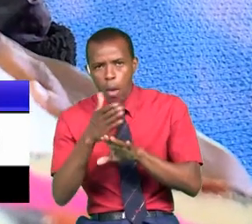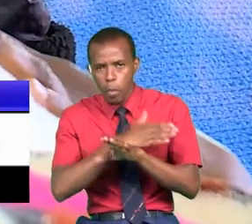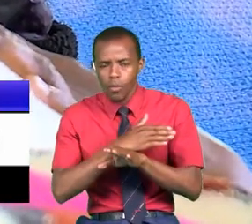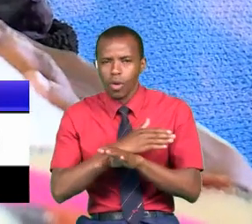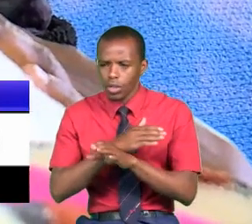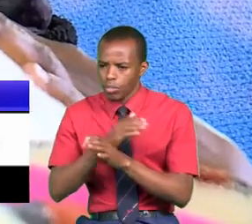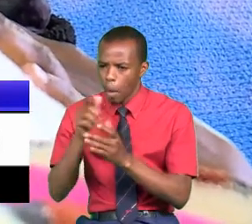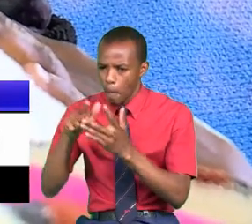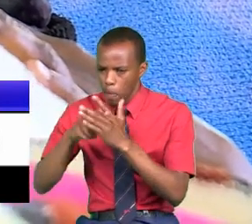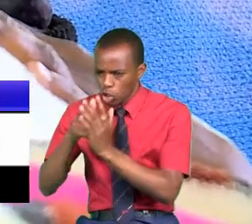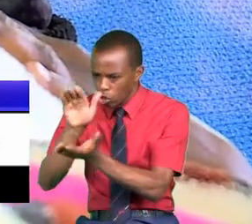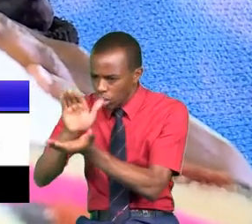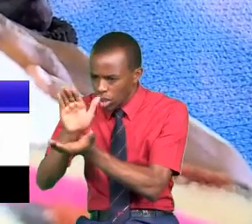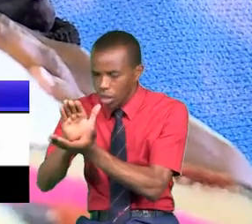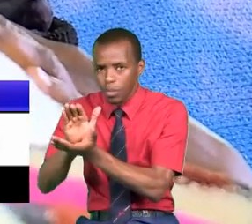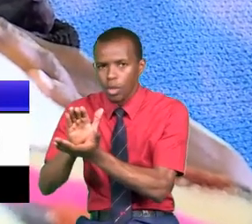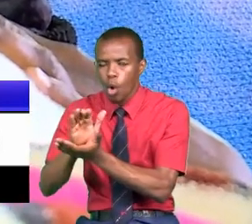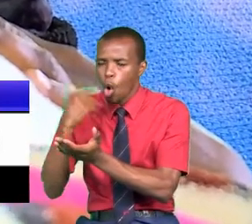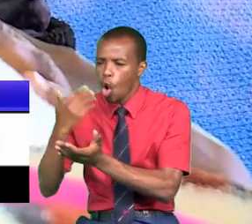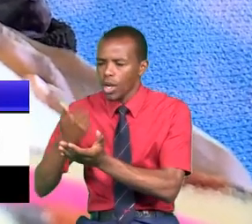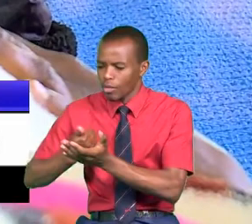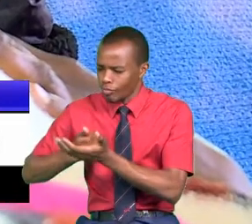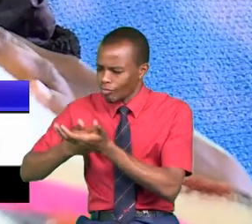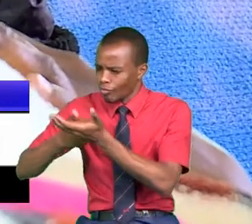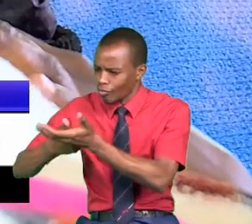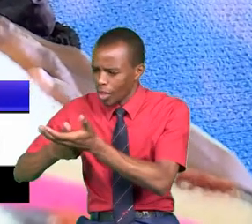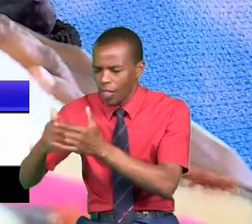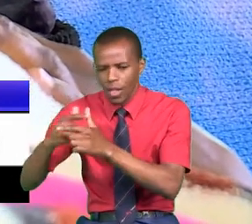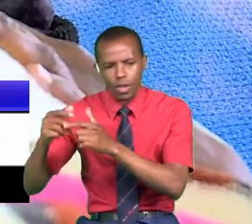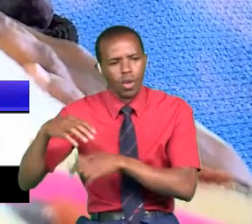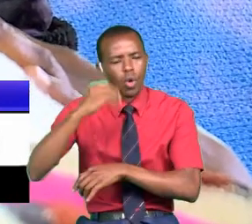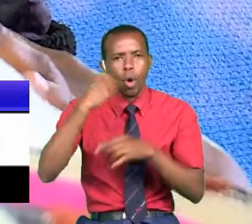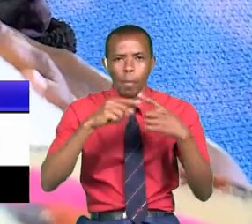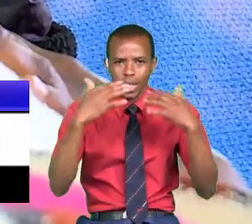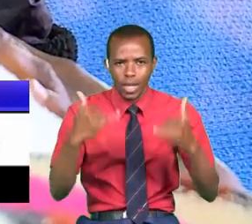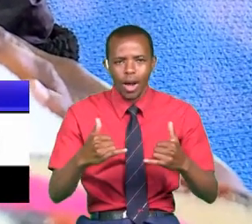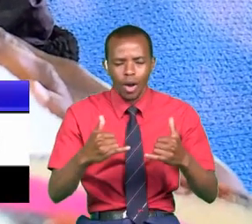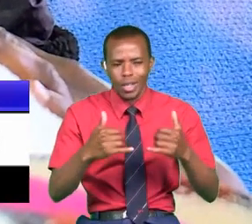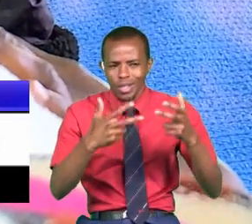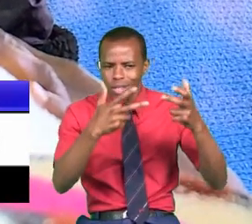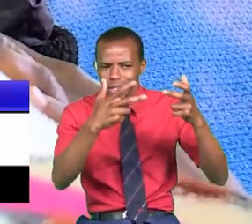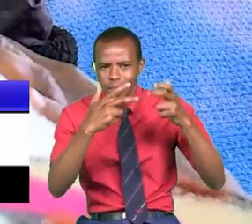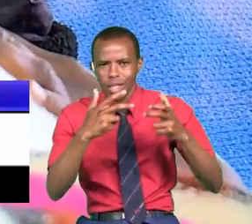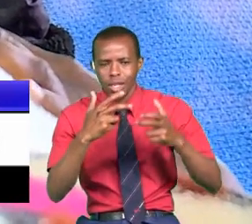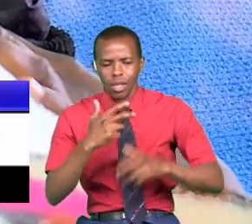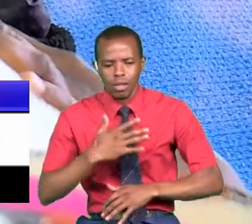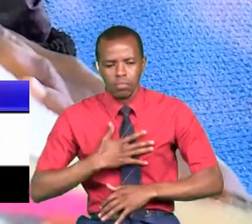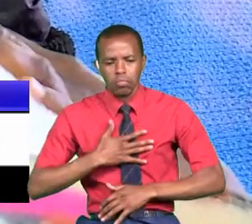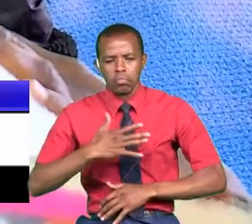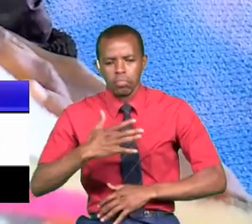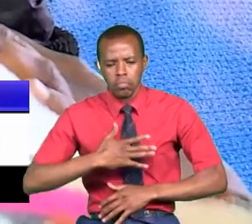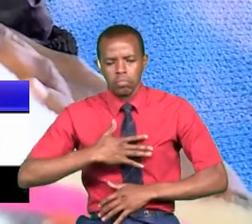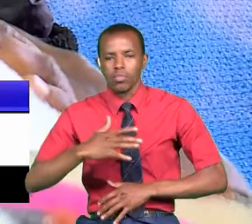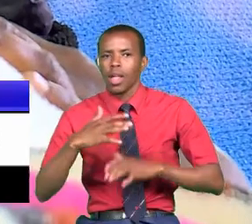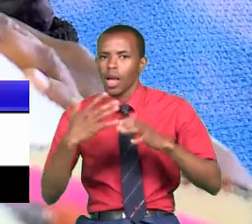incubator, so ilikuwa tu ku breastfeed na kuenda, but saizi na get kumsikia vile ana breathe,